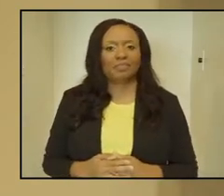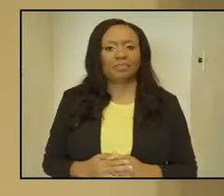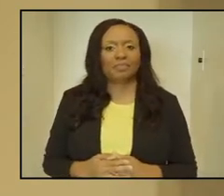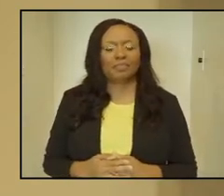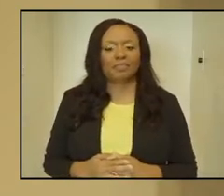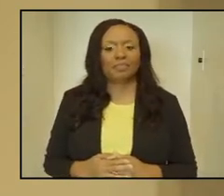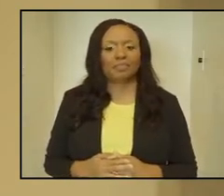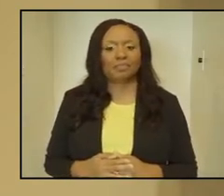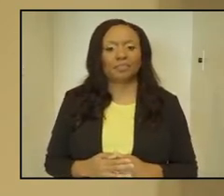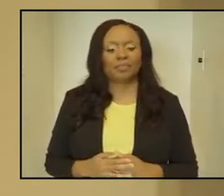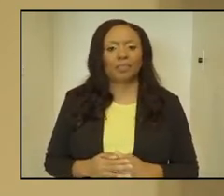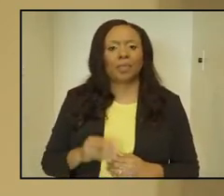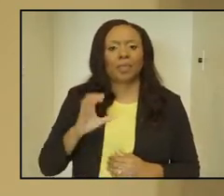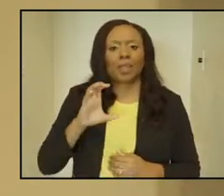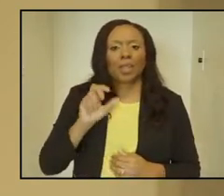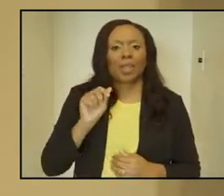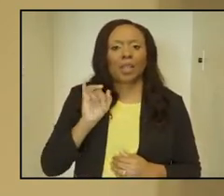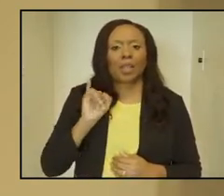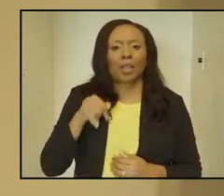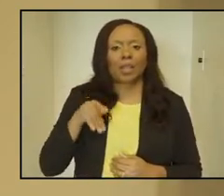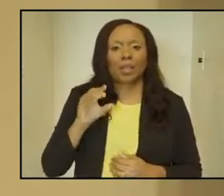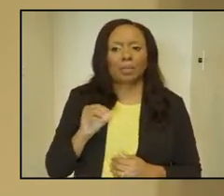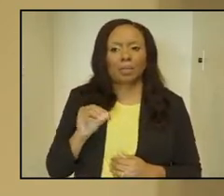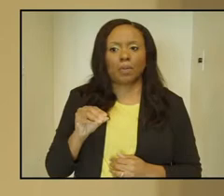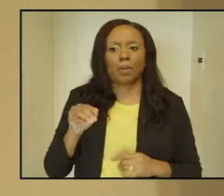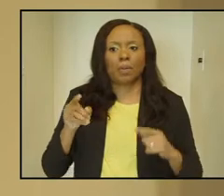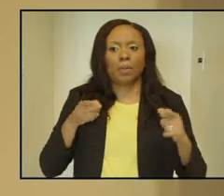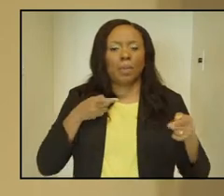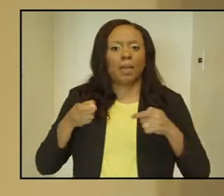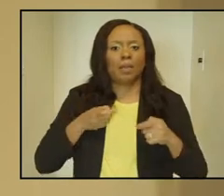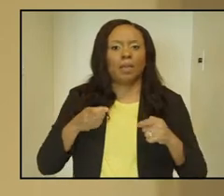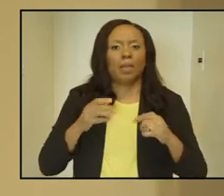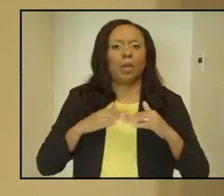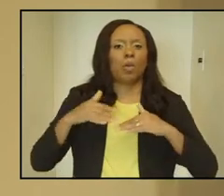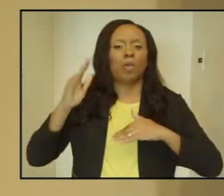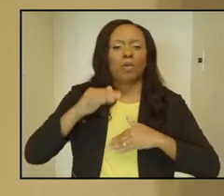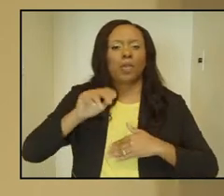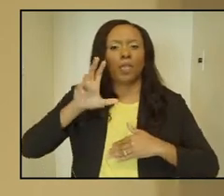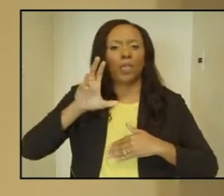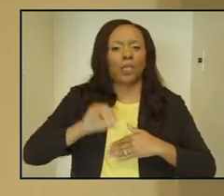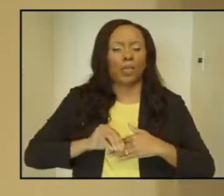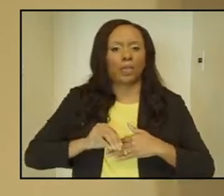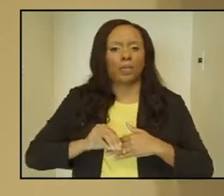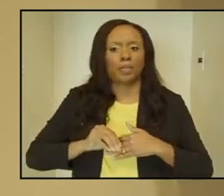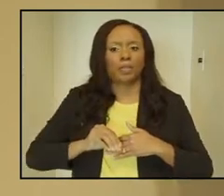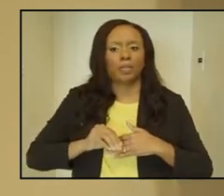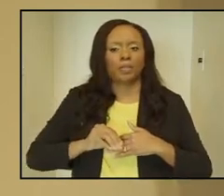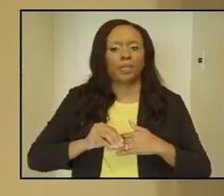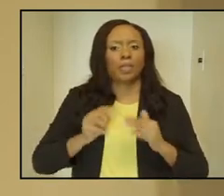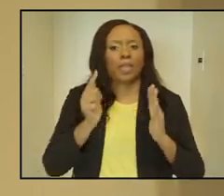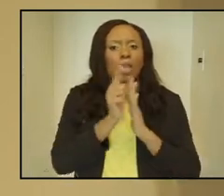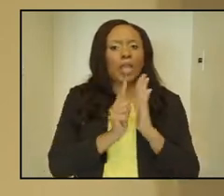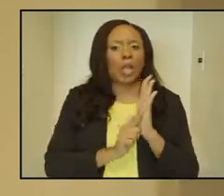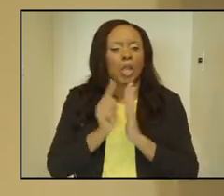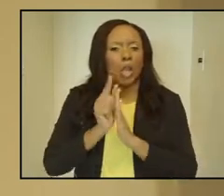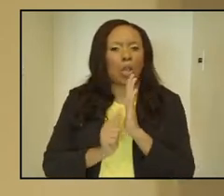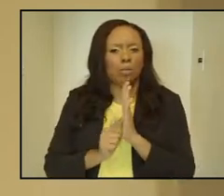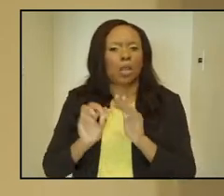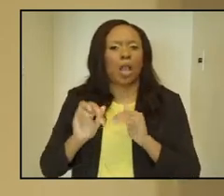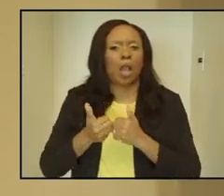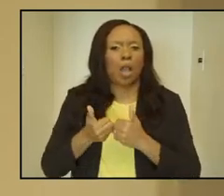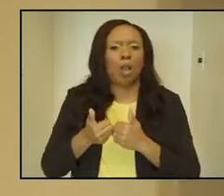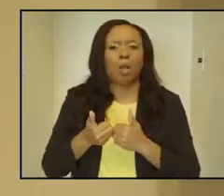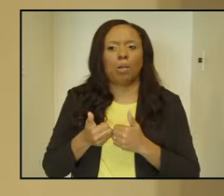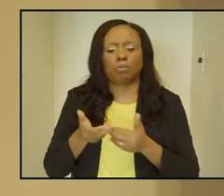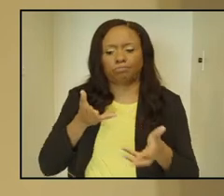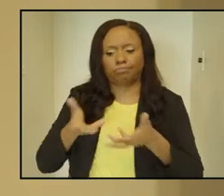the corporate registry manages over 30 pieces of legislation with respect to how it interacts with the public and